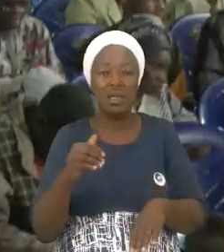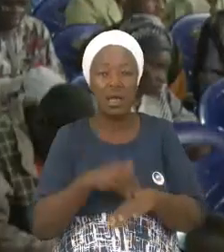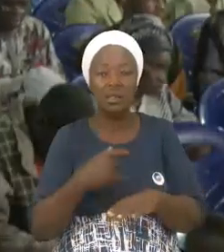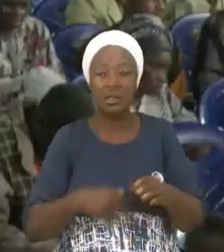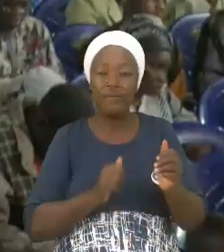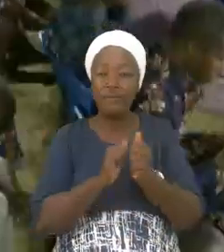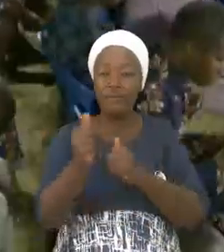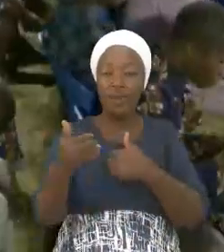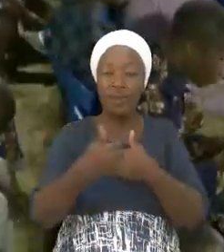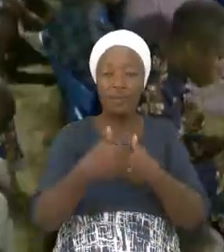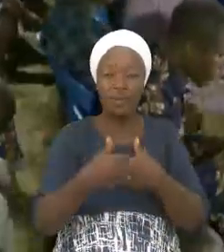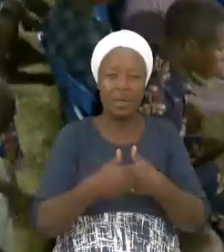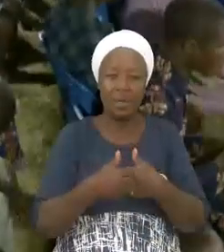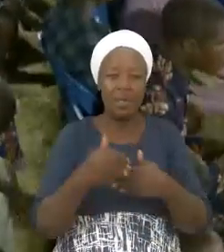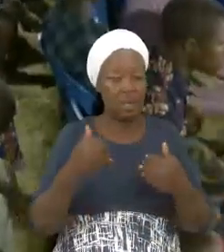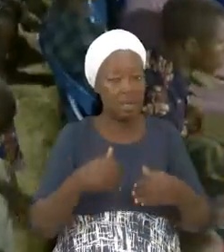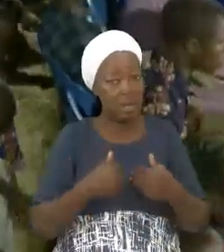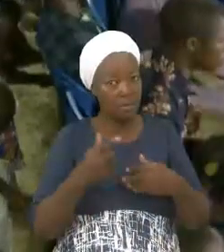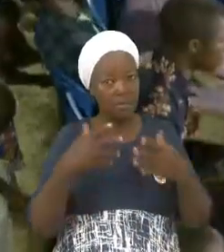Any indication we are through?